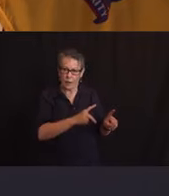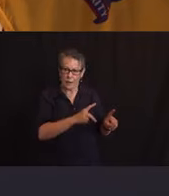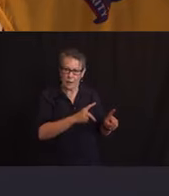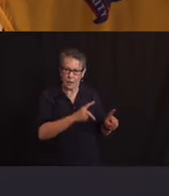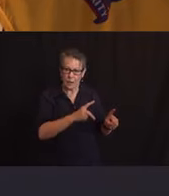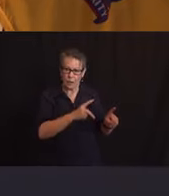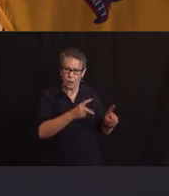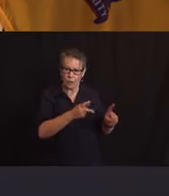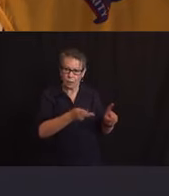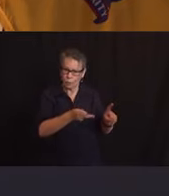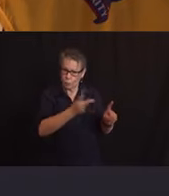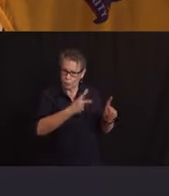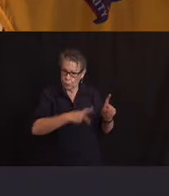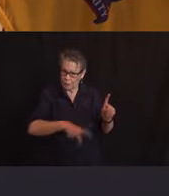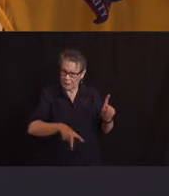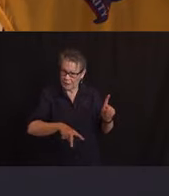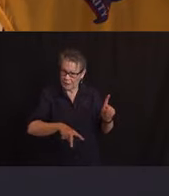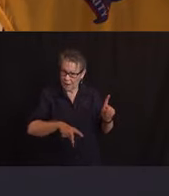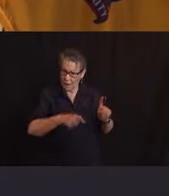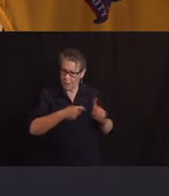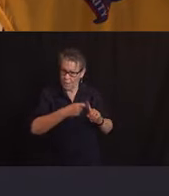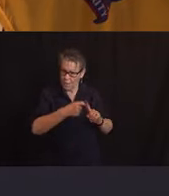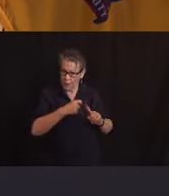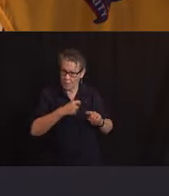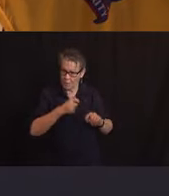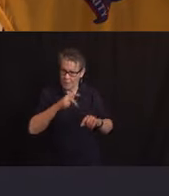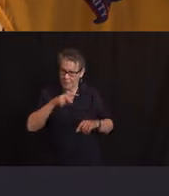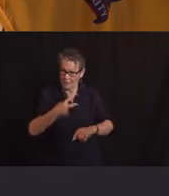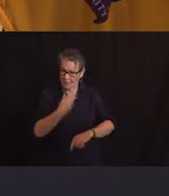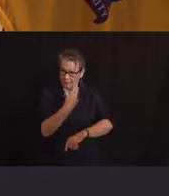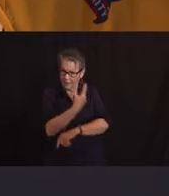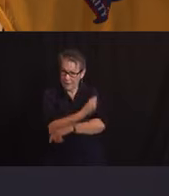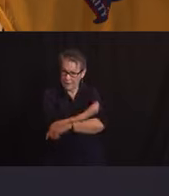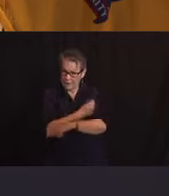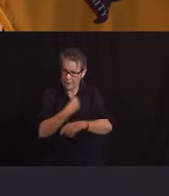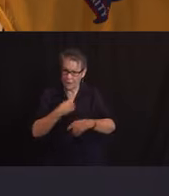one mask. You okay with that? Okay. Want to make sure I didn't